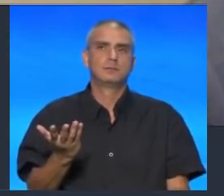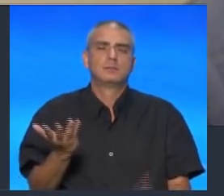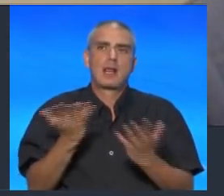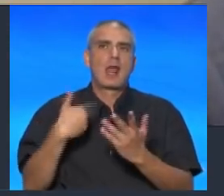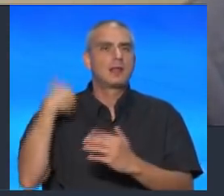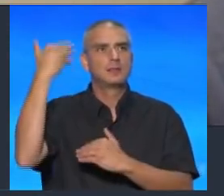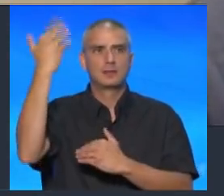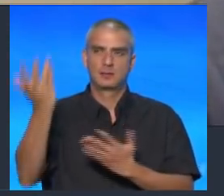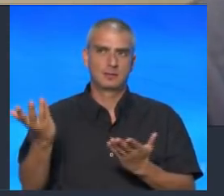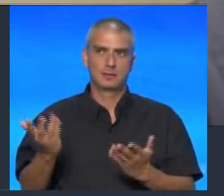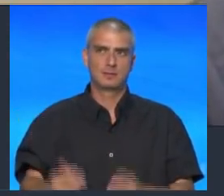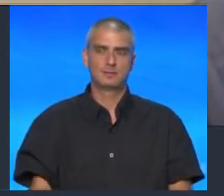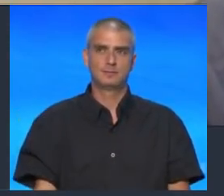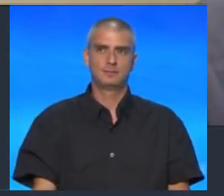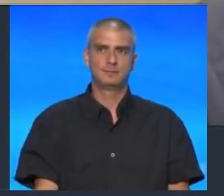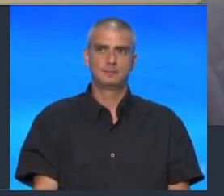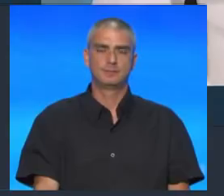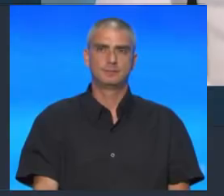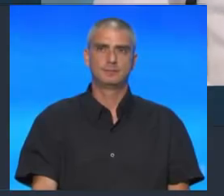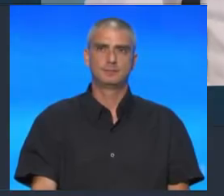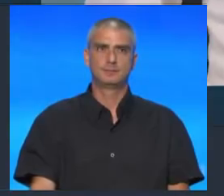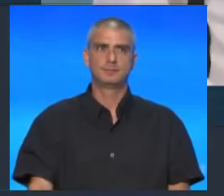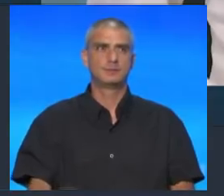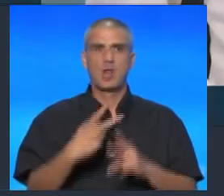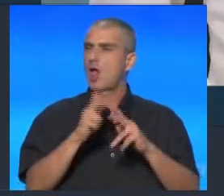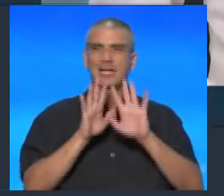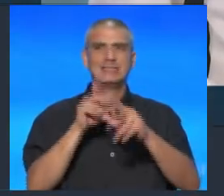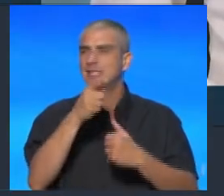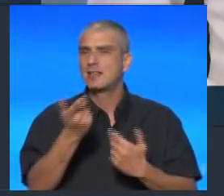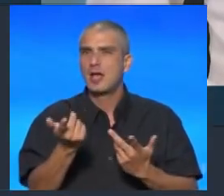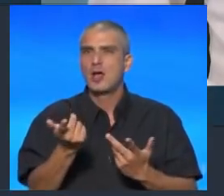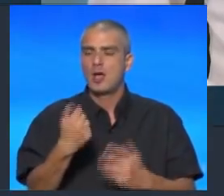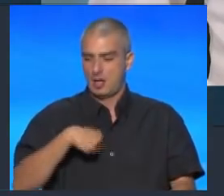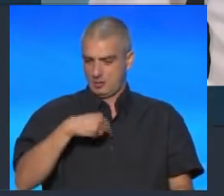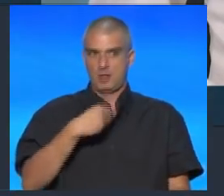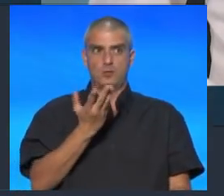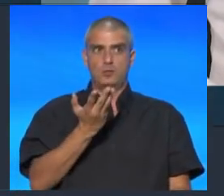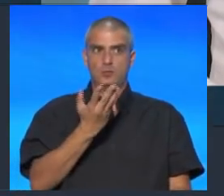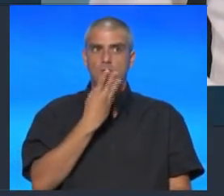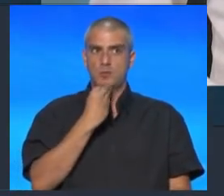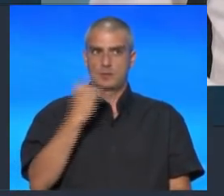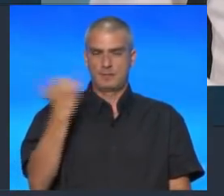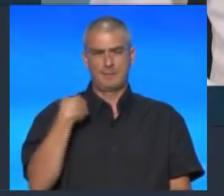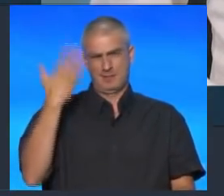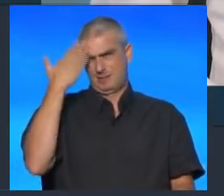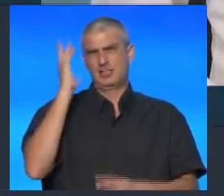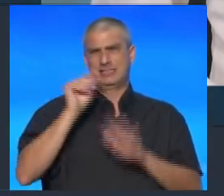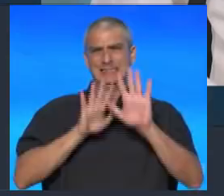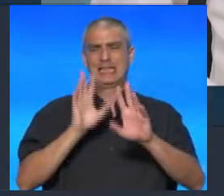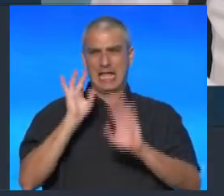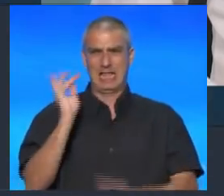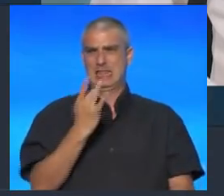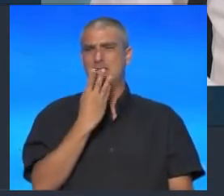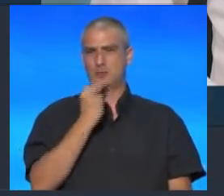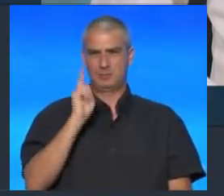I'm wondering where we're headed that not only that this kind of hate is out there. I mean, we as Jews have always known that this hate is out there.